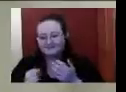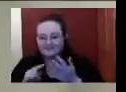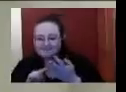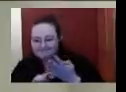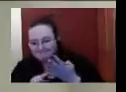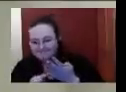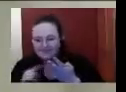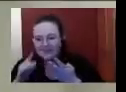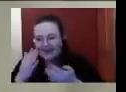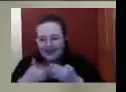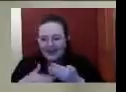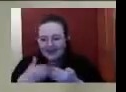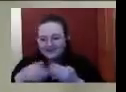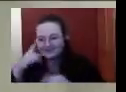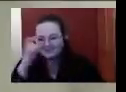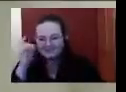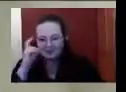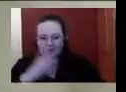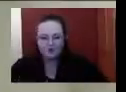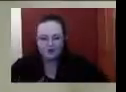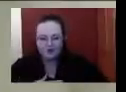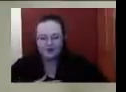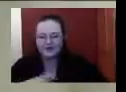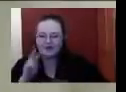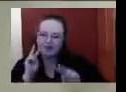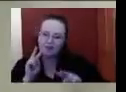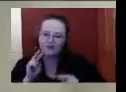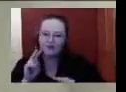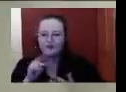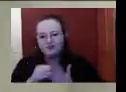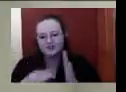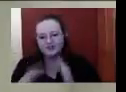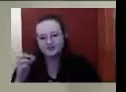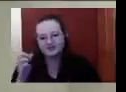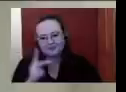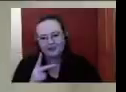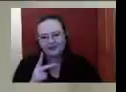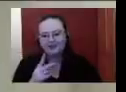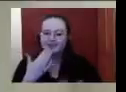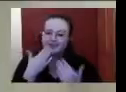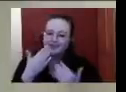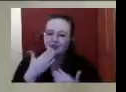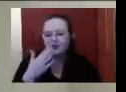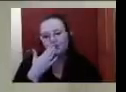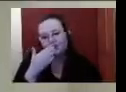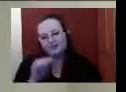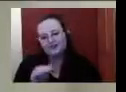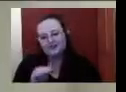can't wait to see our students return in September. Thanks very much and have a great night.